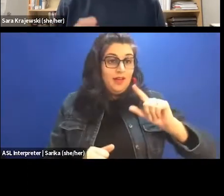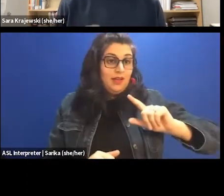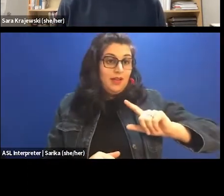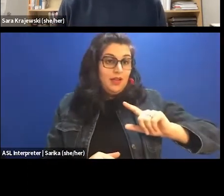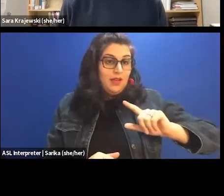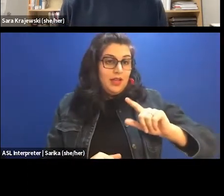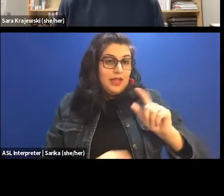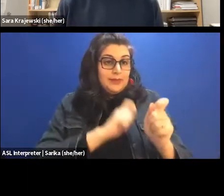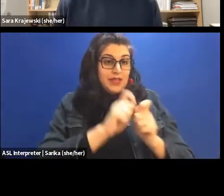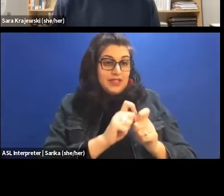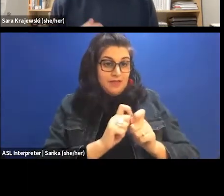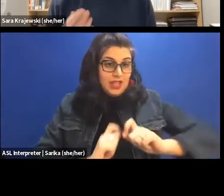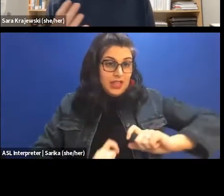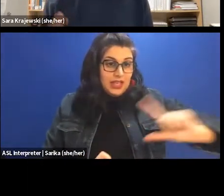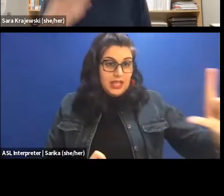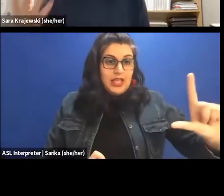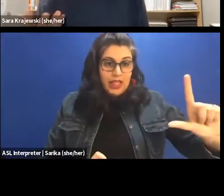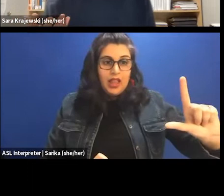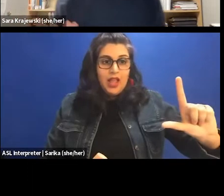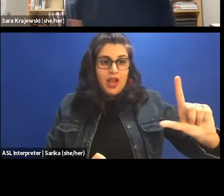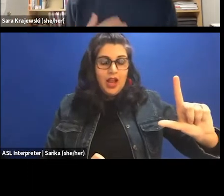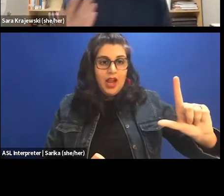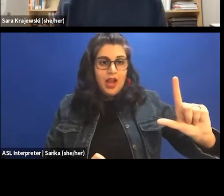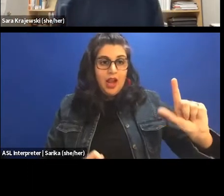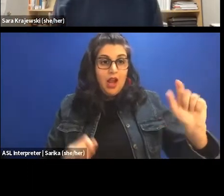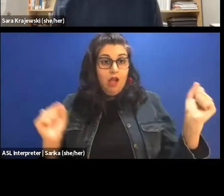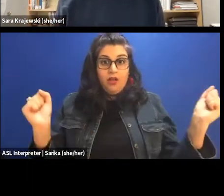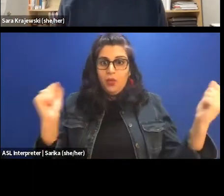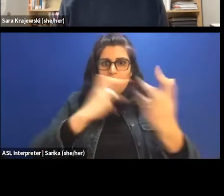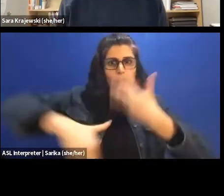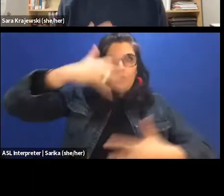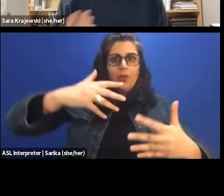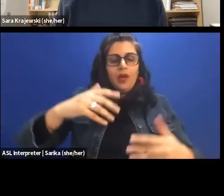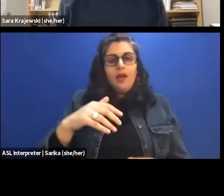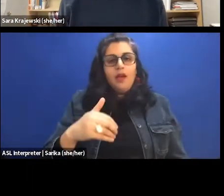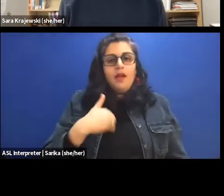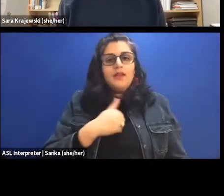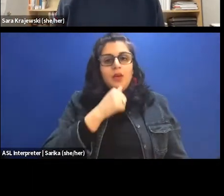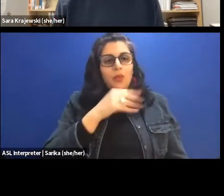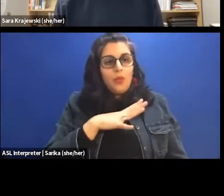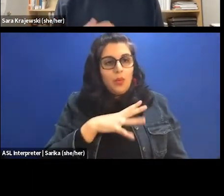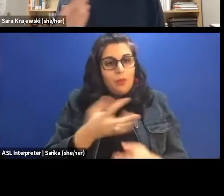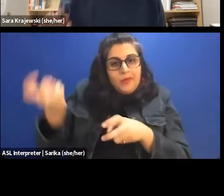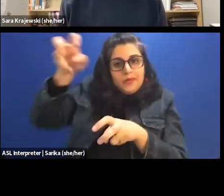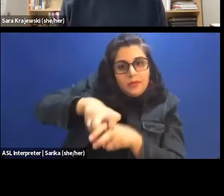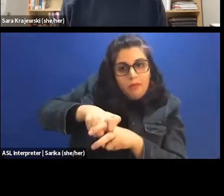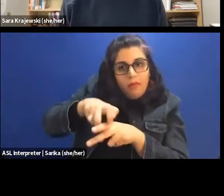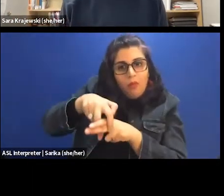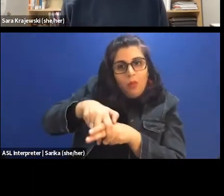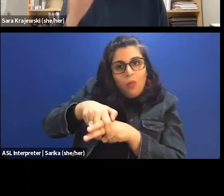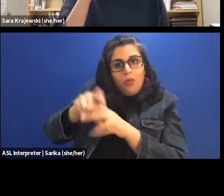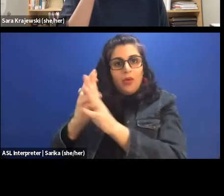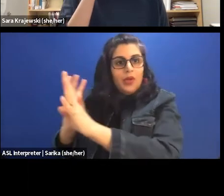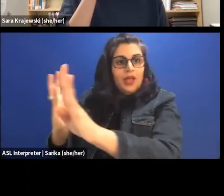in particular, we see a whirlwind of a scene, a young girl astride one of the wooden horses, and she nearly blends